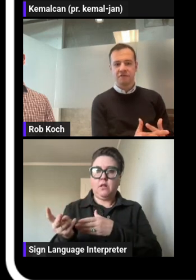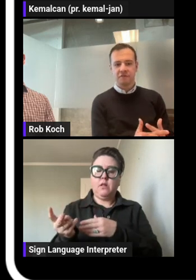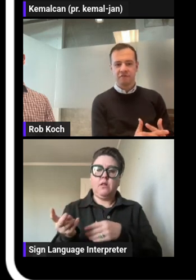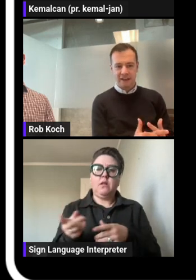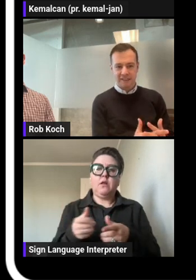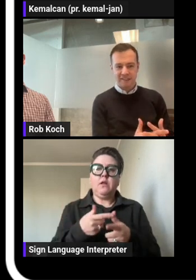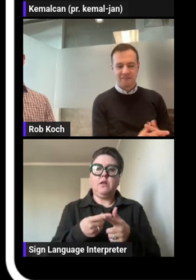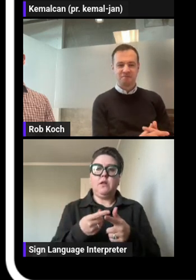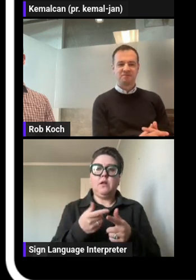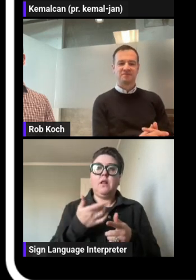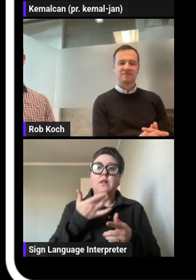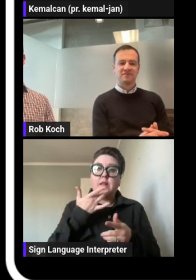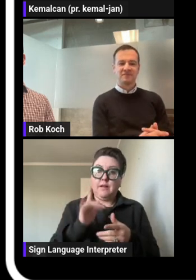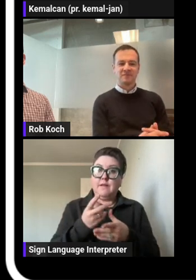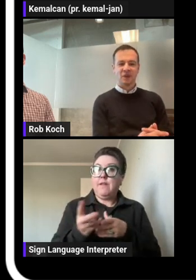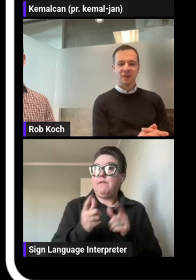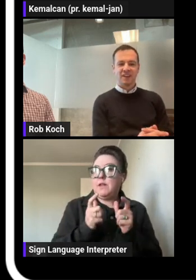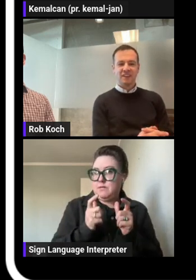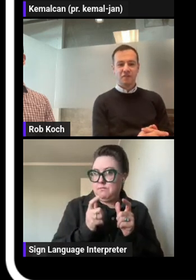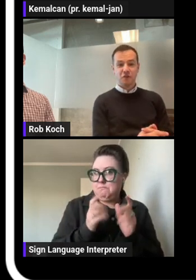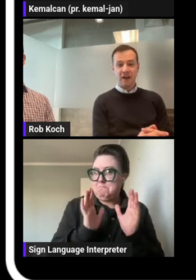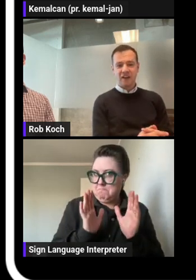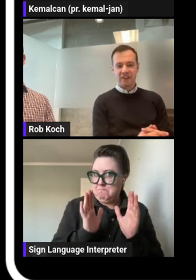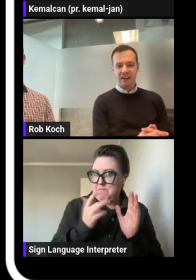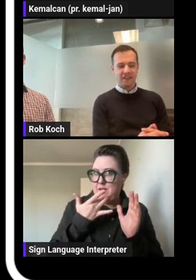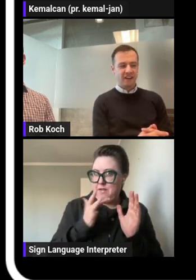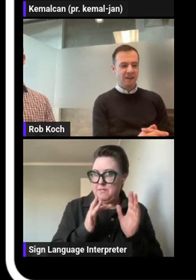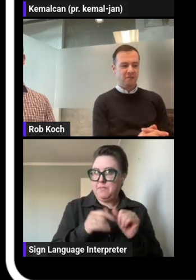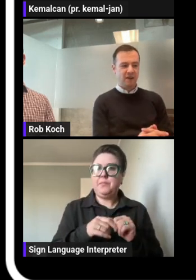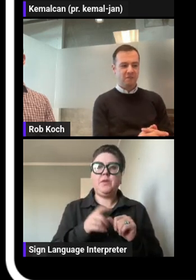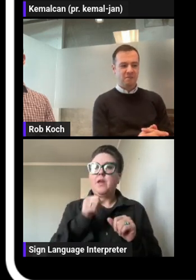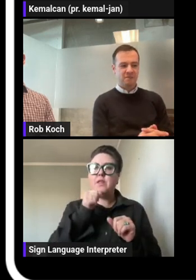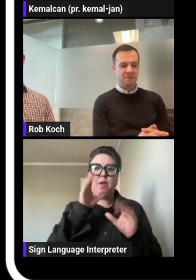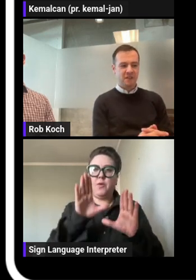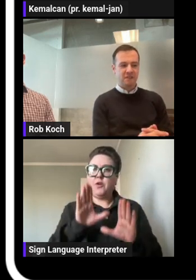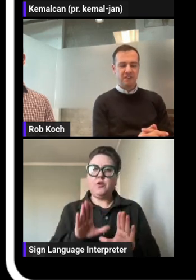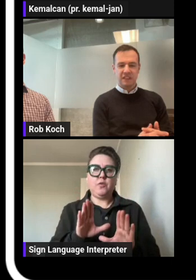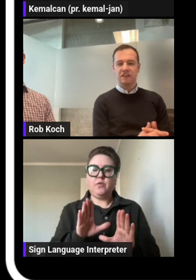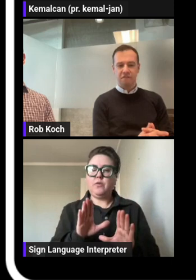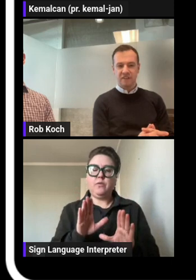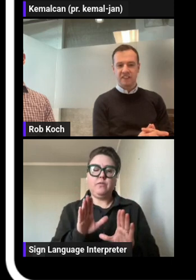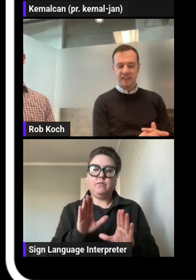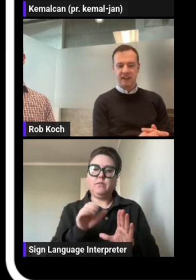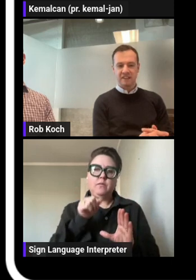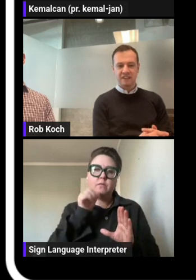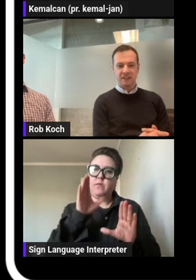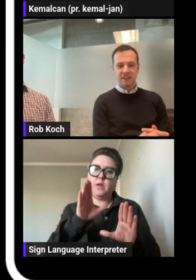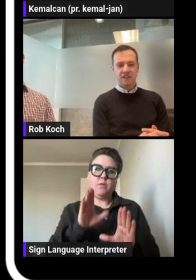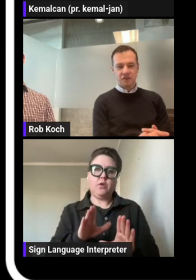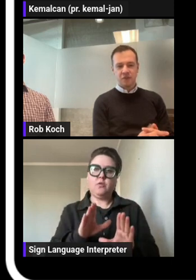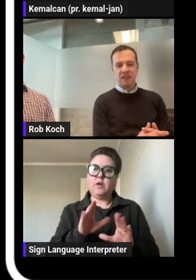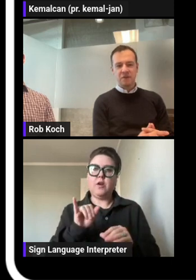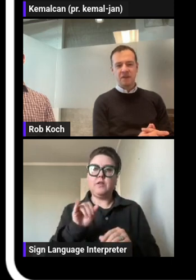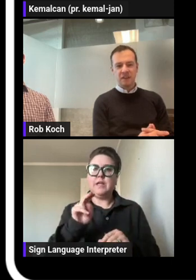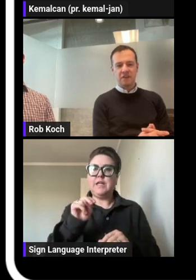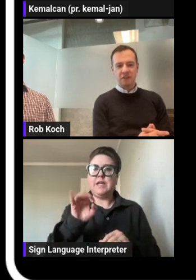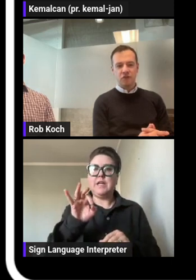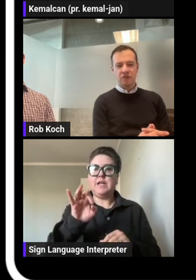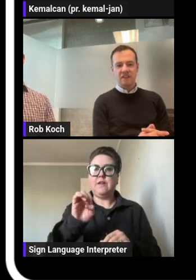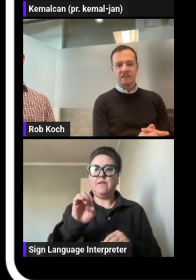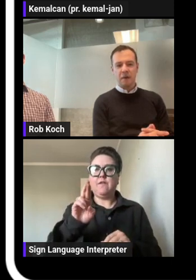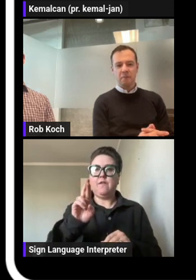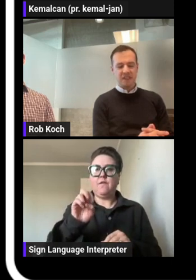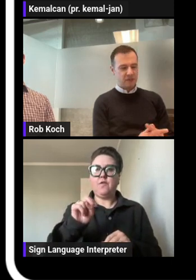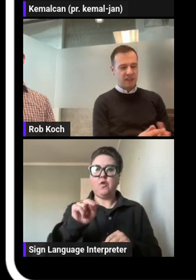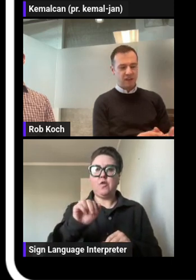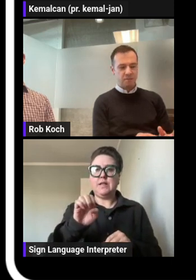failed fast. They were not great at in inference side. So we